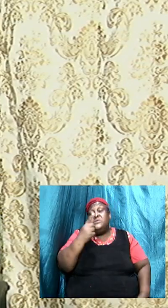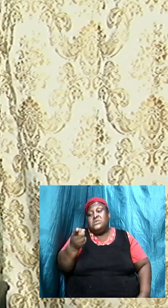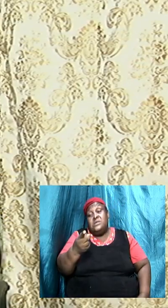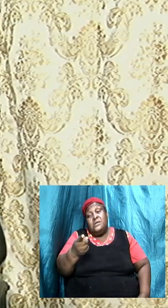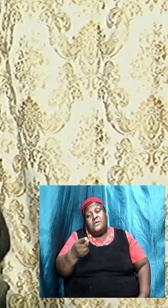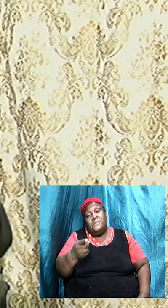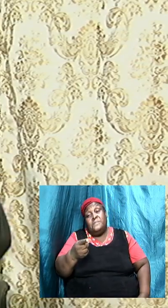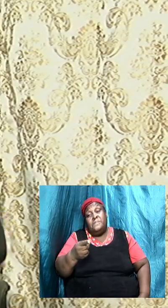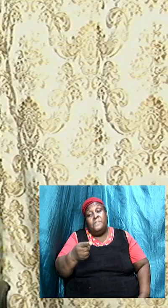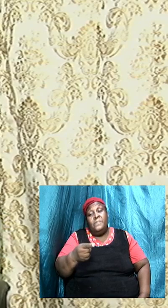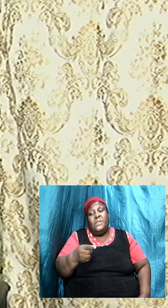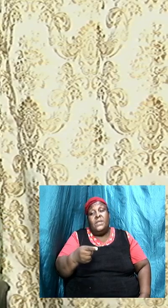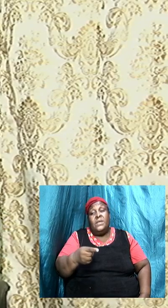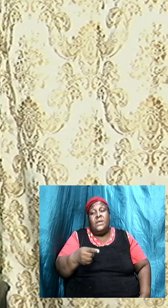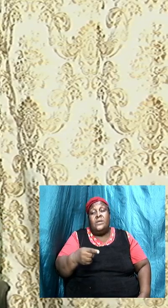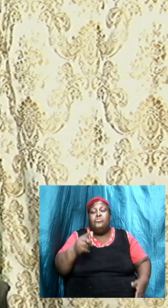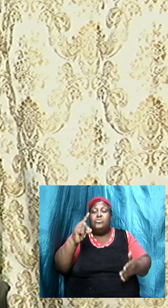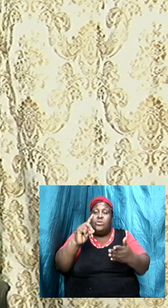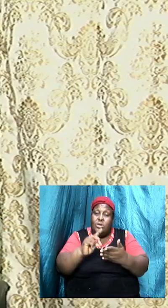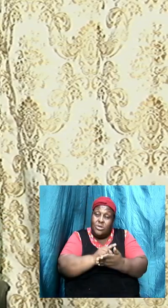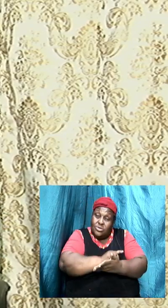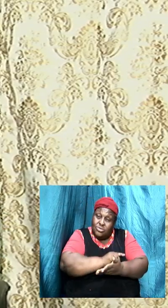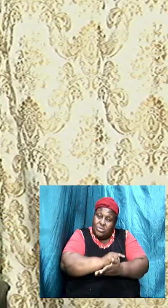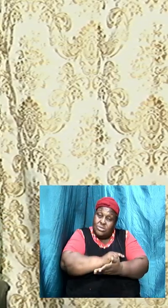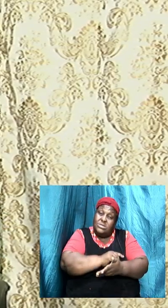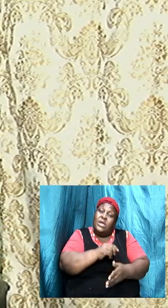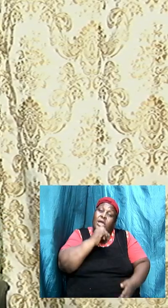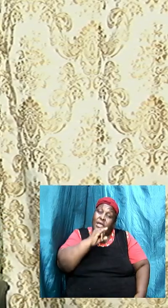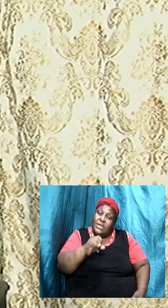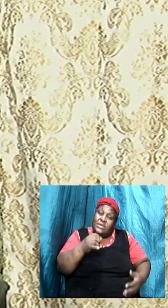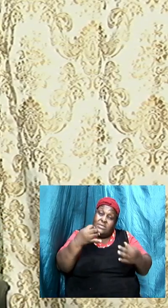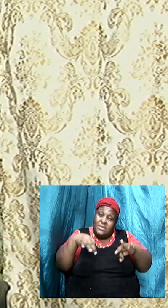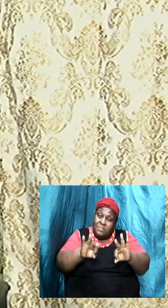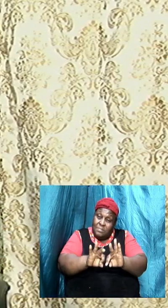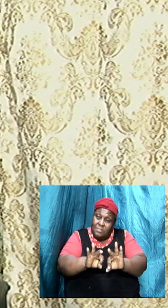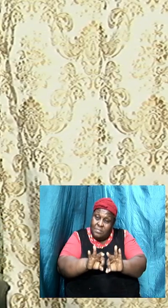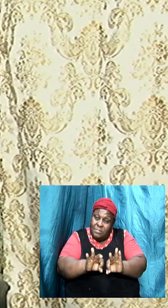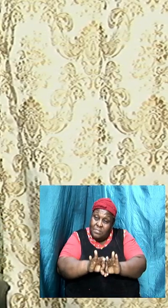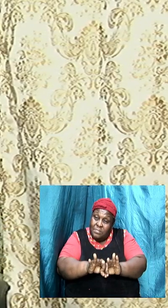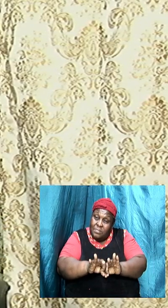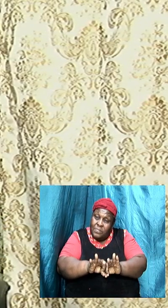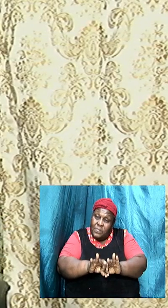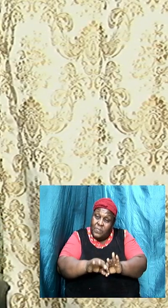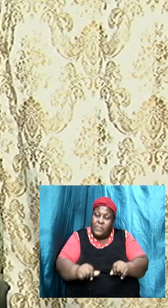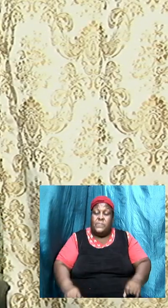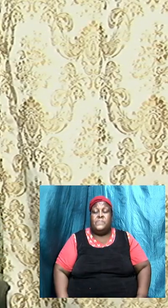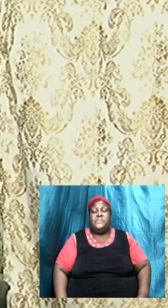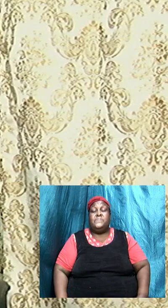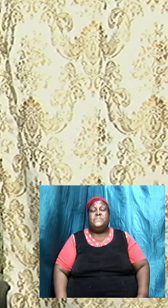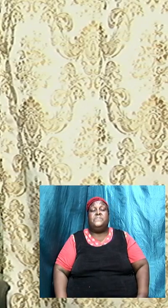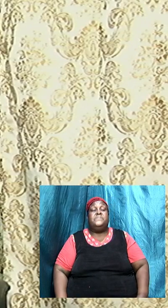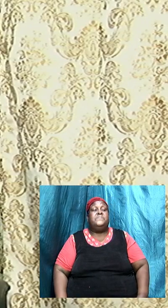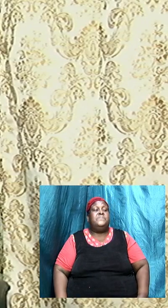that doctrine is important.